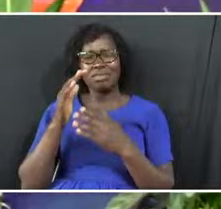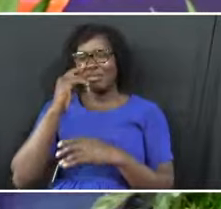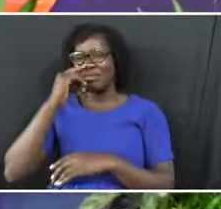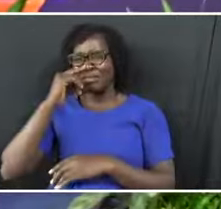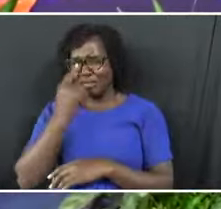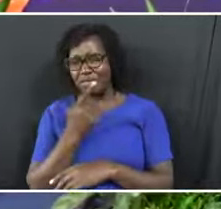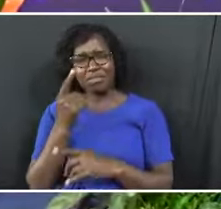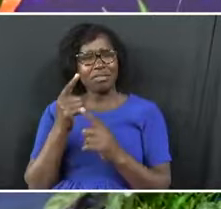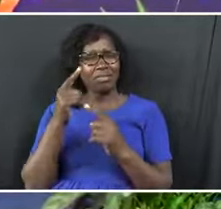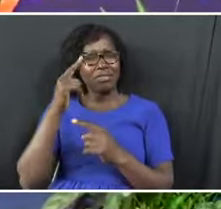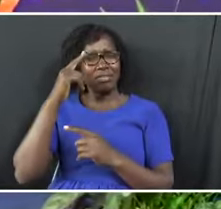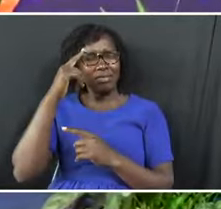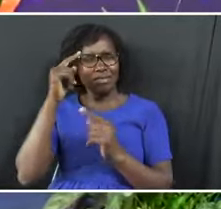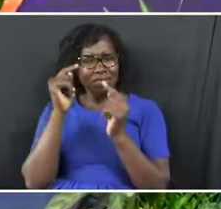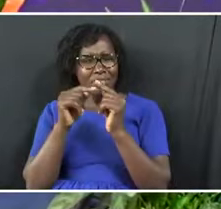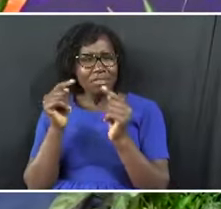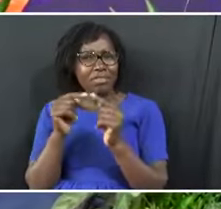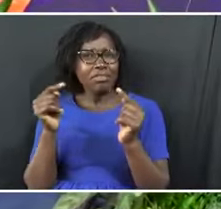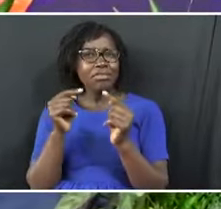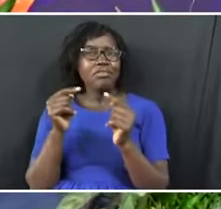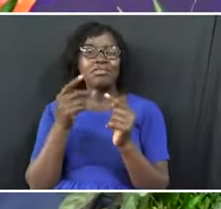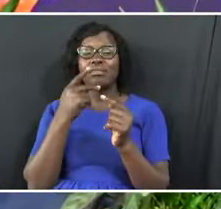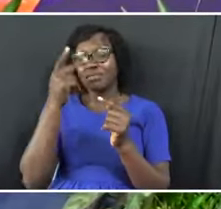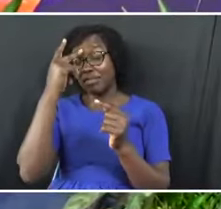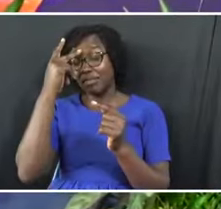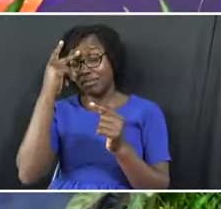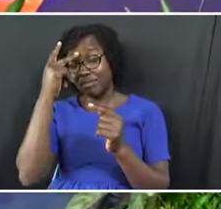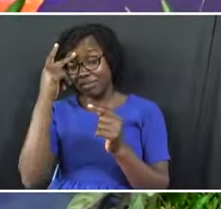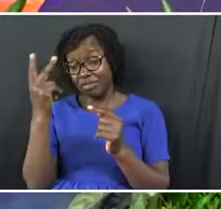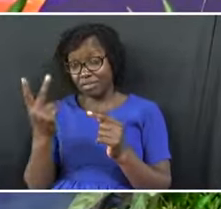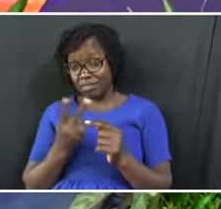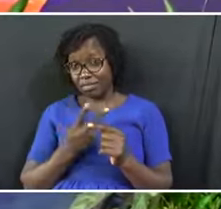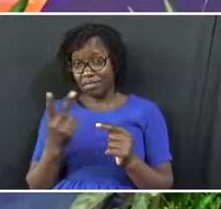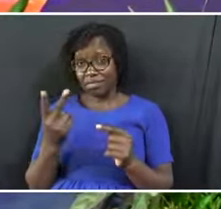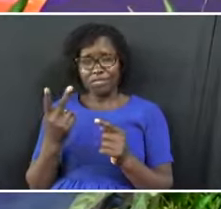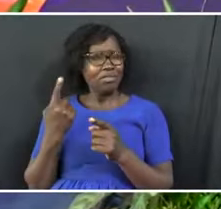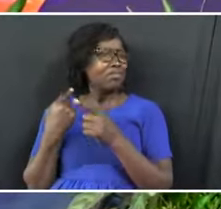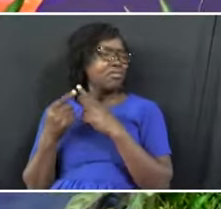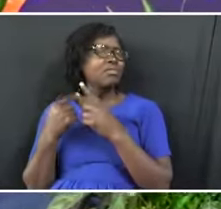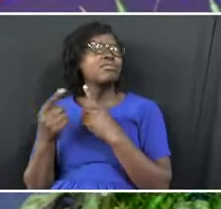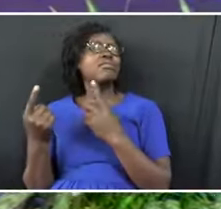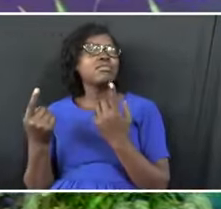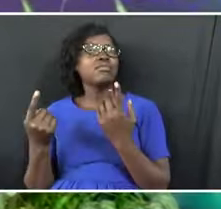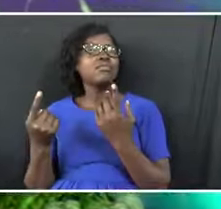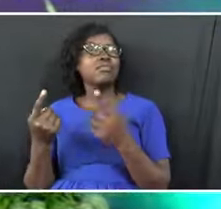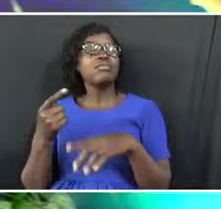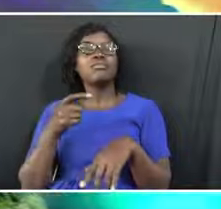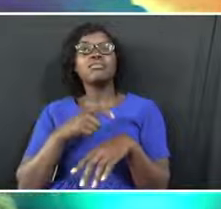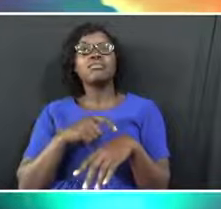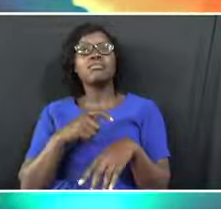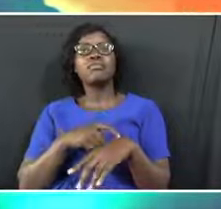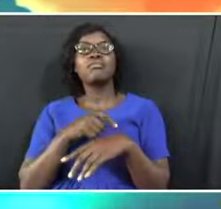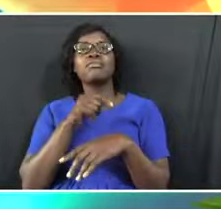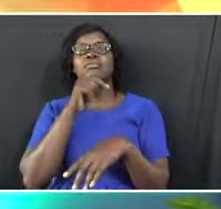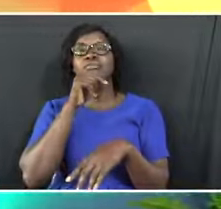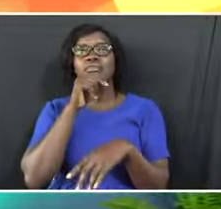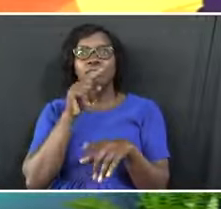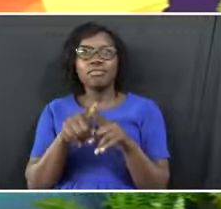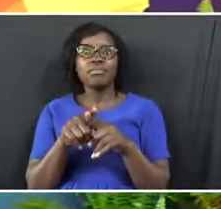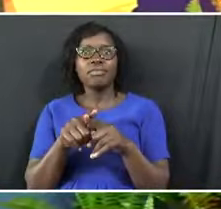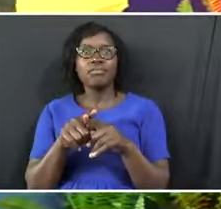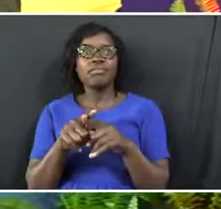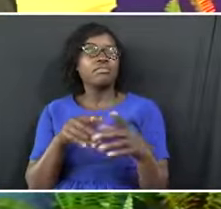the pain the parents of Cain and Abel went through when a brother